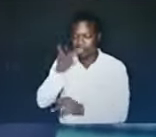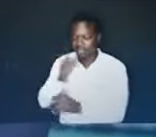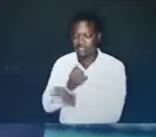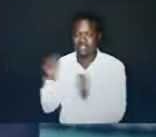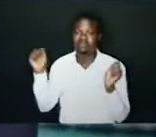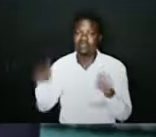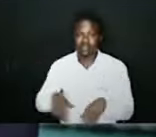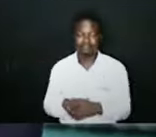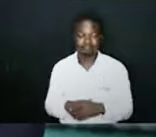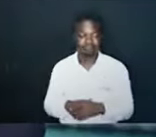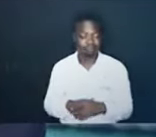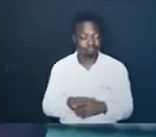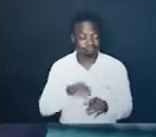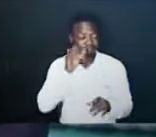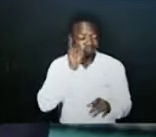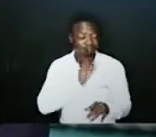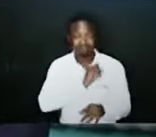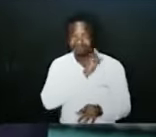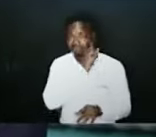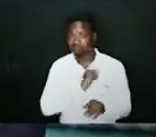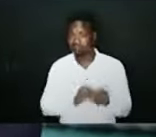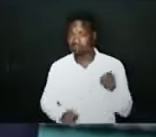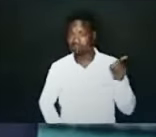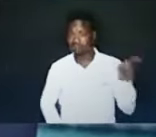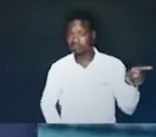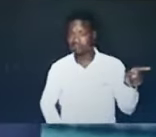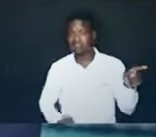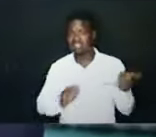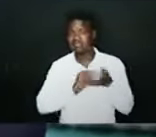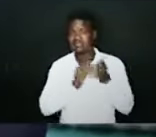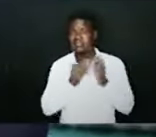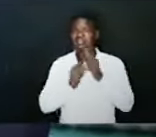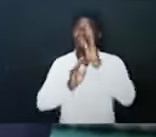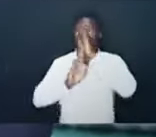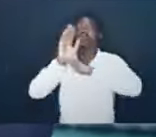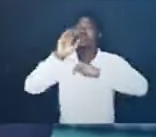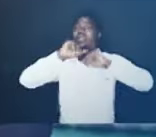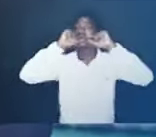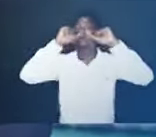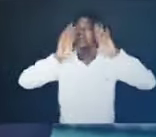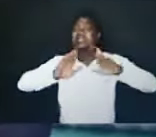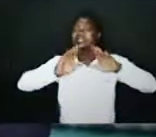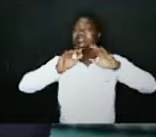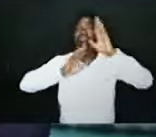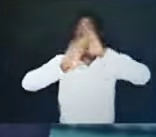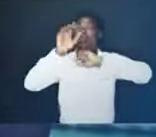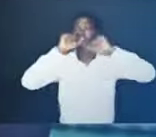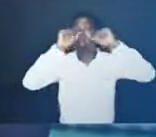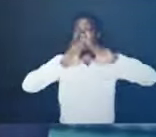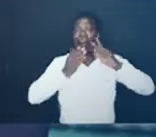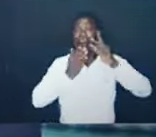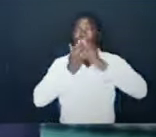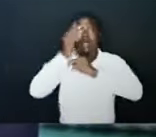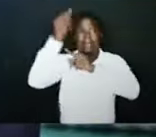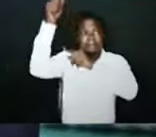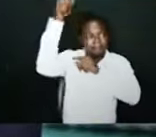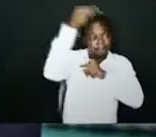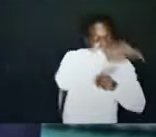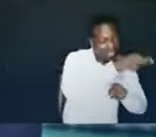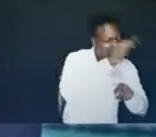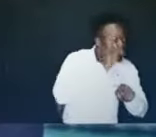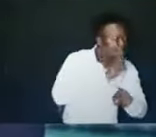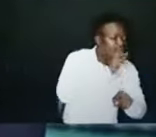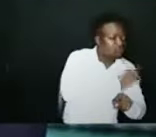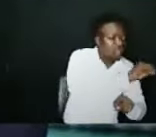We said that Israel was to become a channel of God's blessing, not a terminal of God's blessings. His blessings